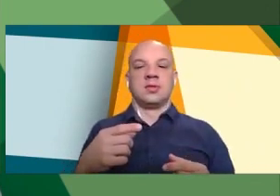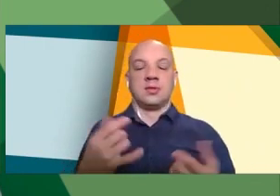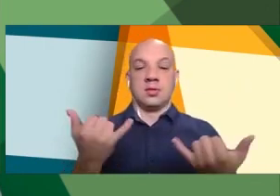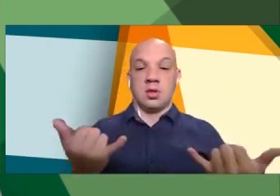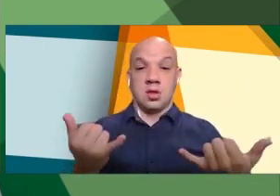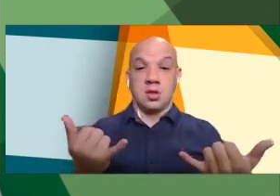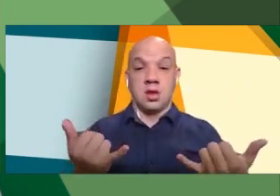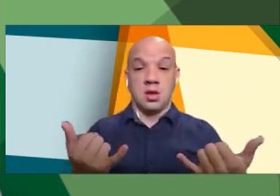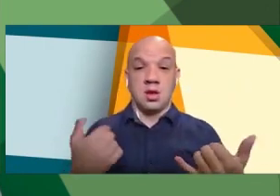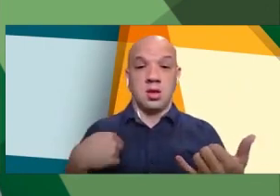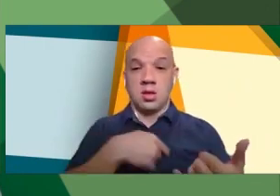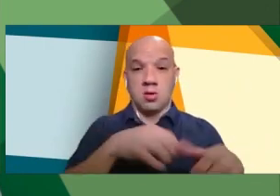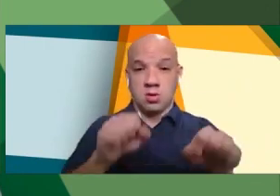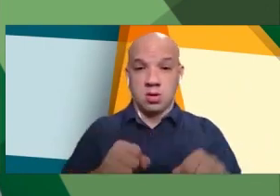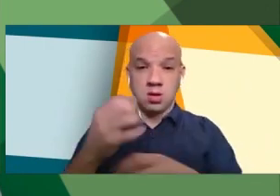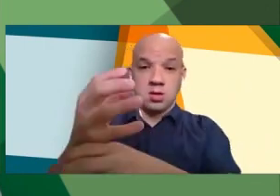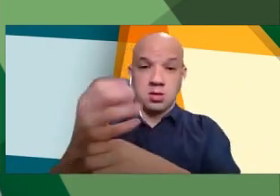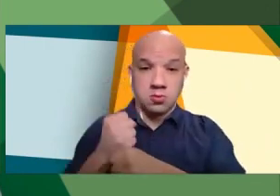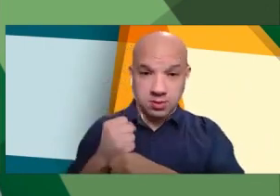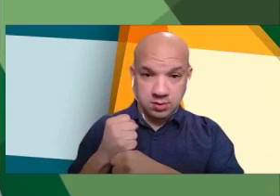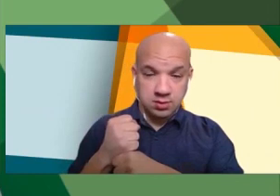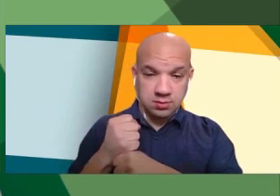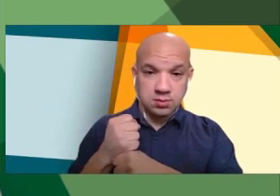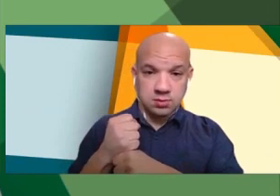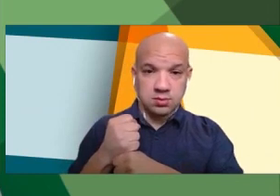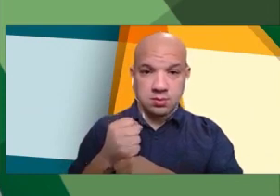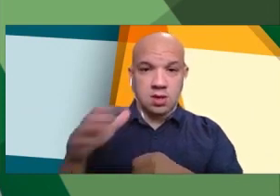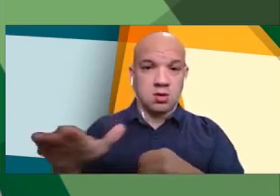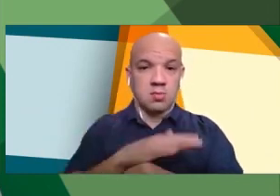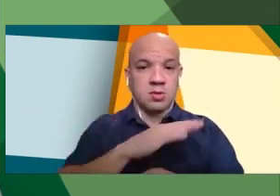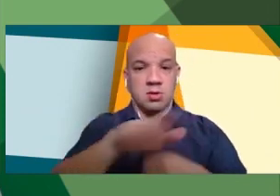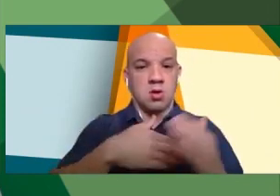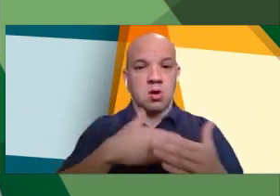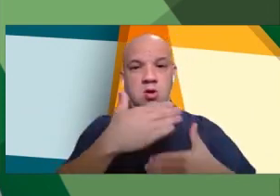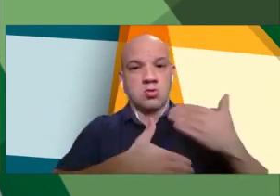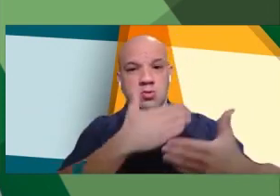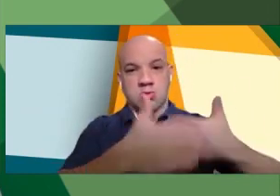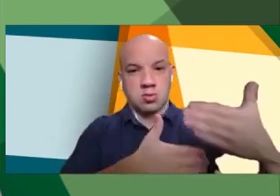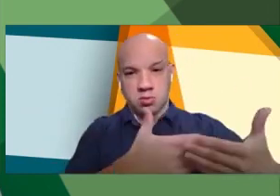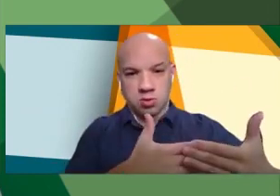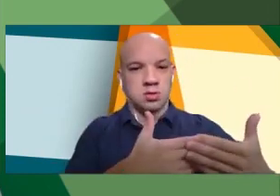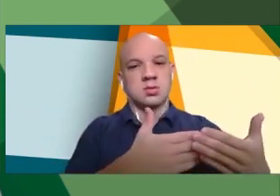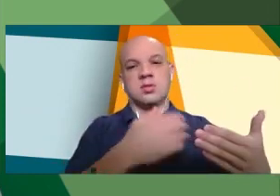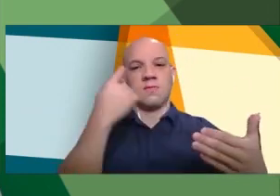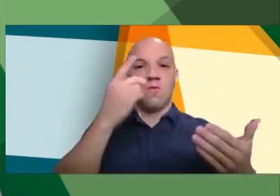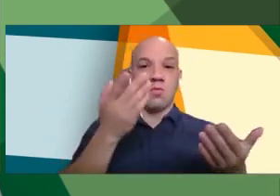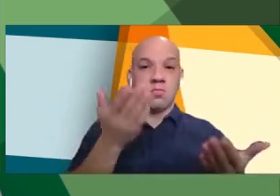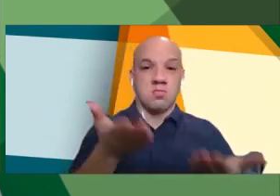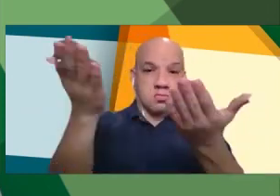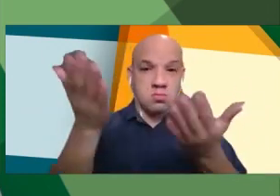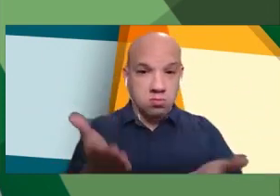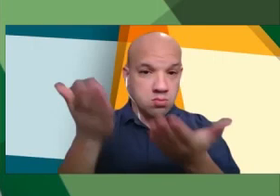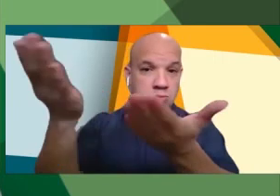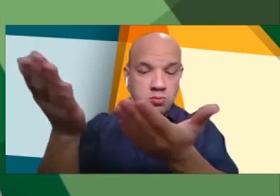position to be able to receive and complete the process of proposals,